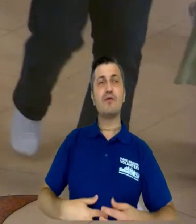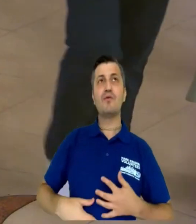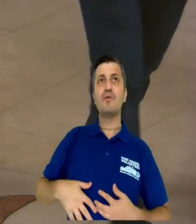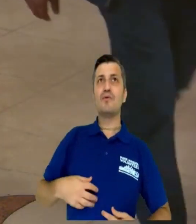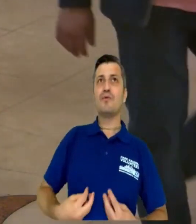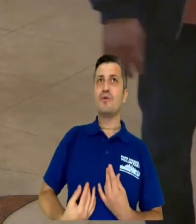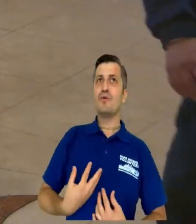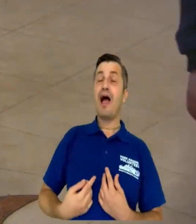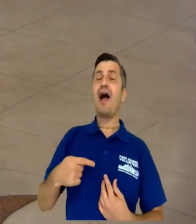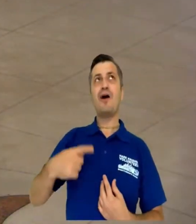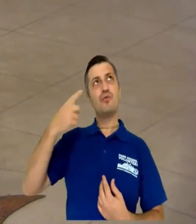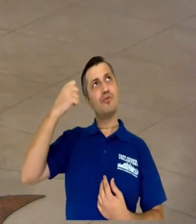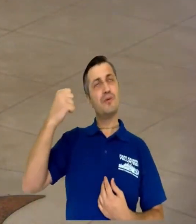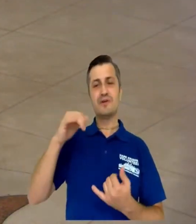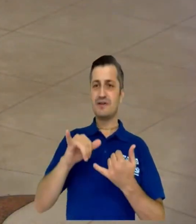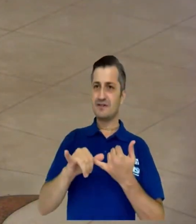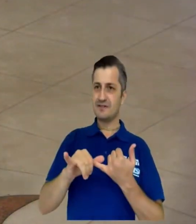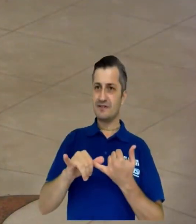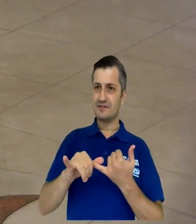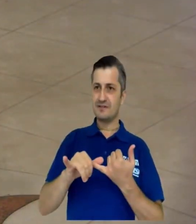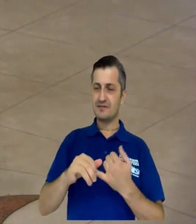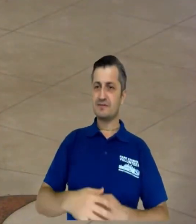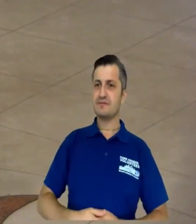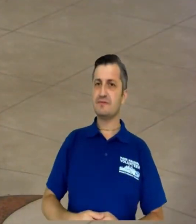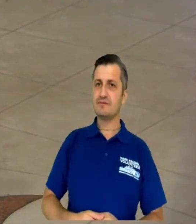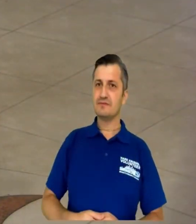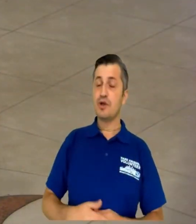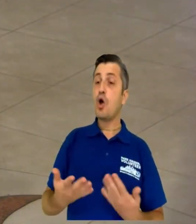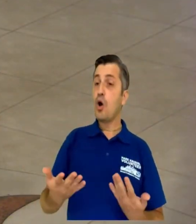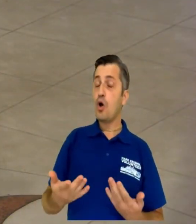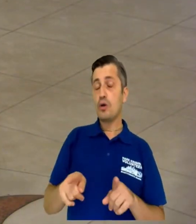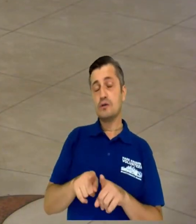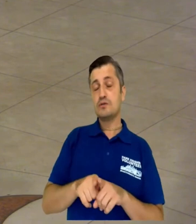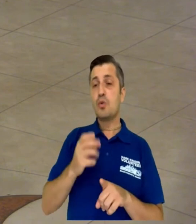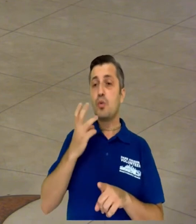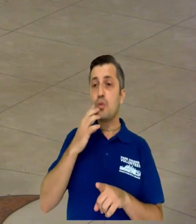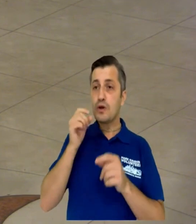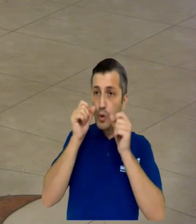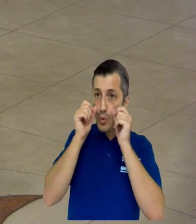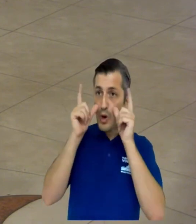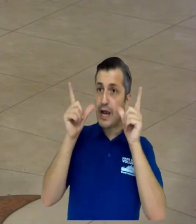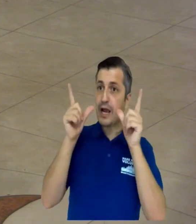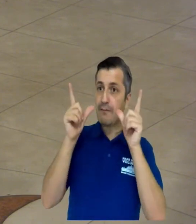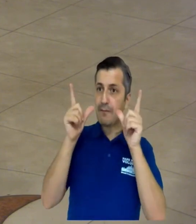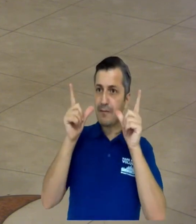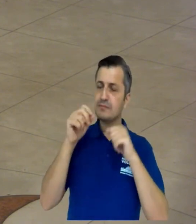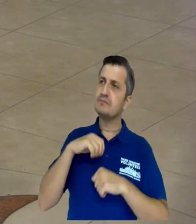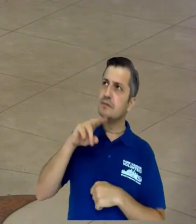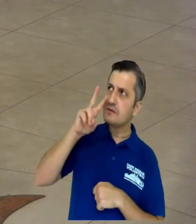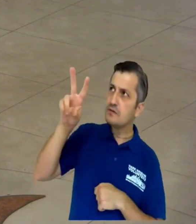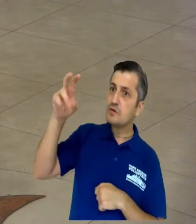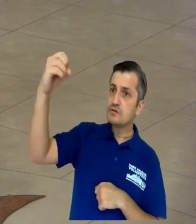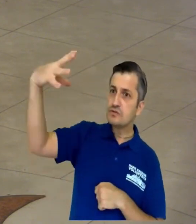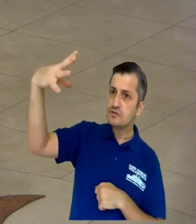Krishna, whenever we wake up, the reason why we could see is because of the sun. And the sun comes from Krishna.